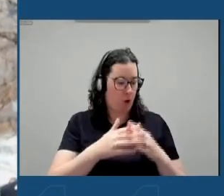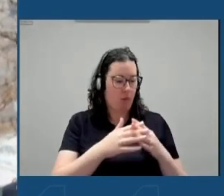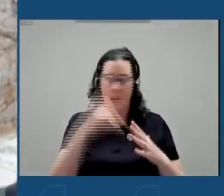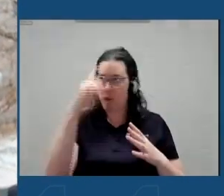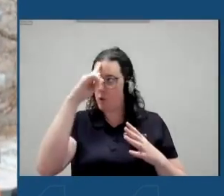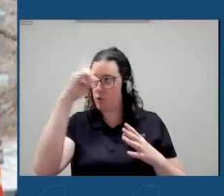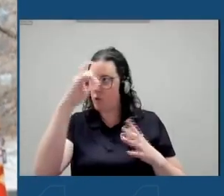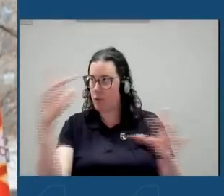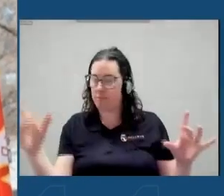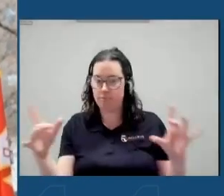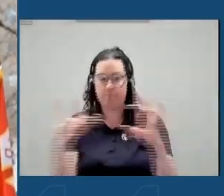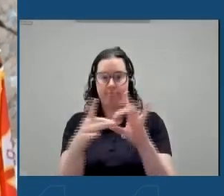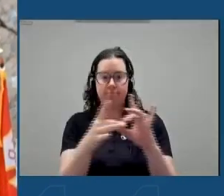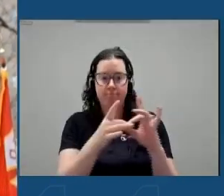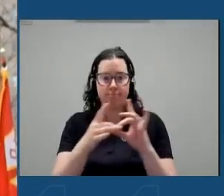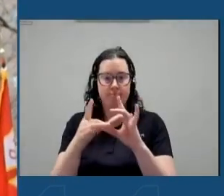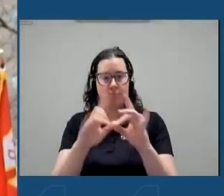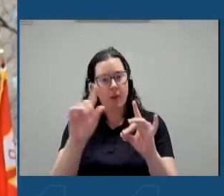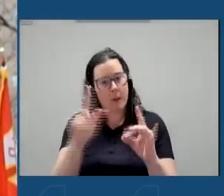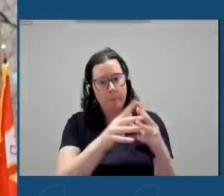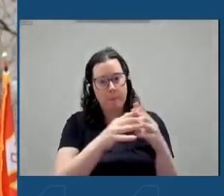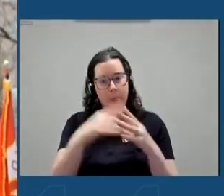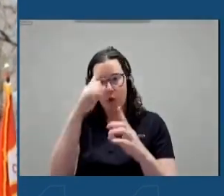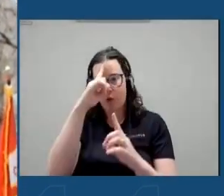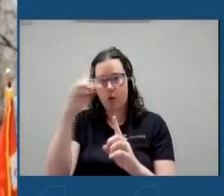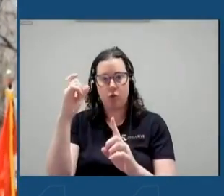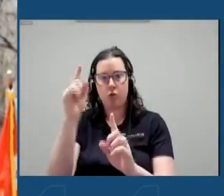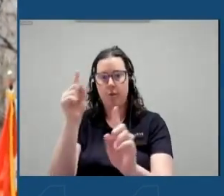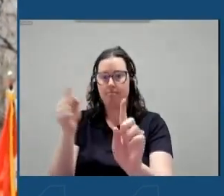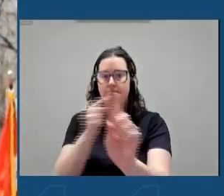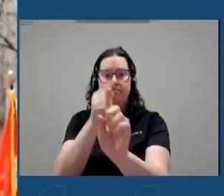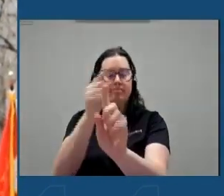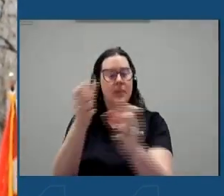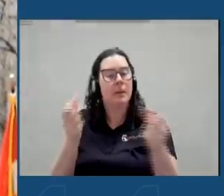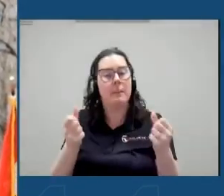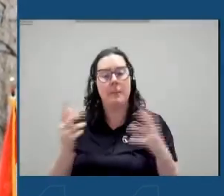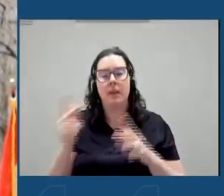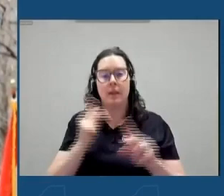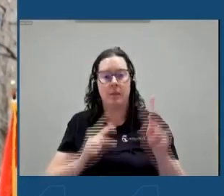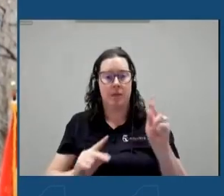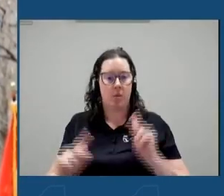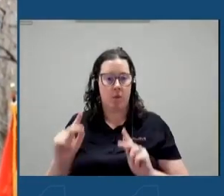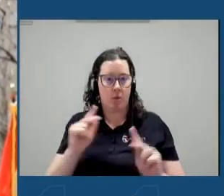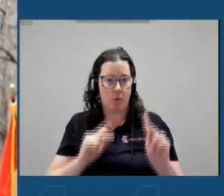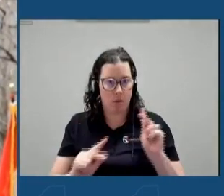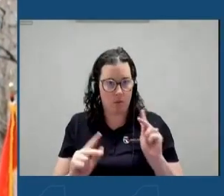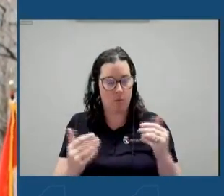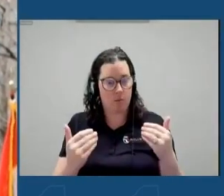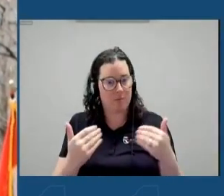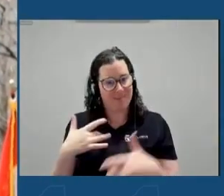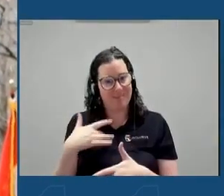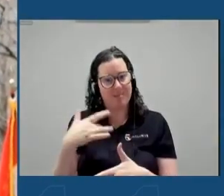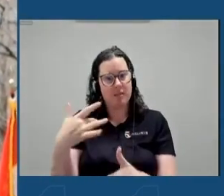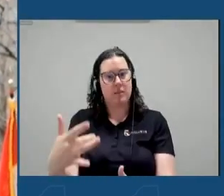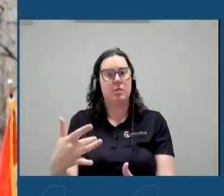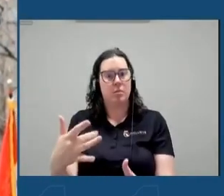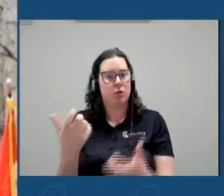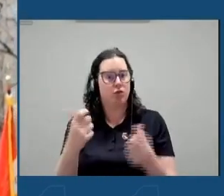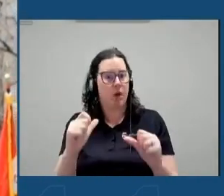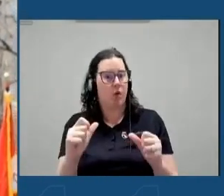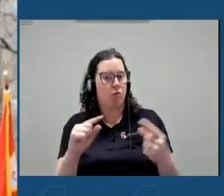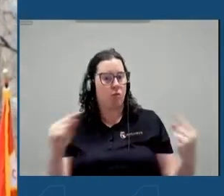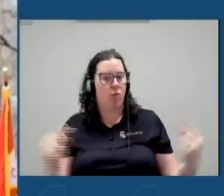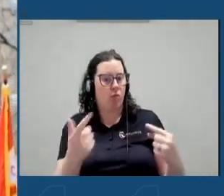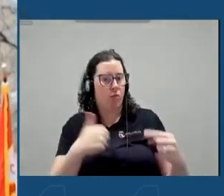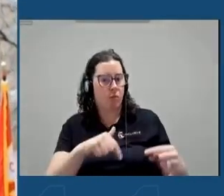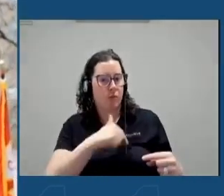is only an American dream. And because of that, many peoples have the tendency to harm us because of